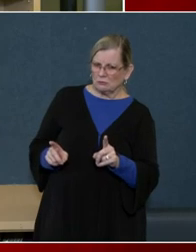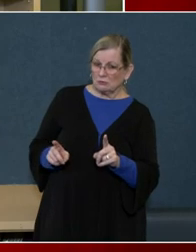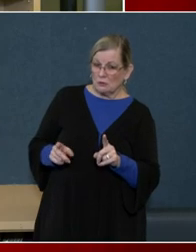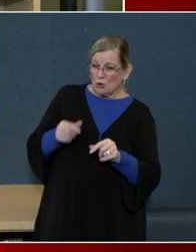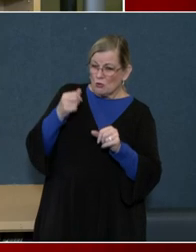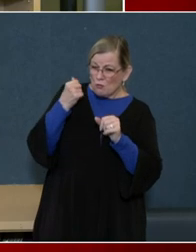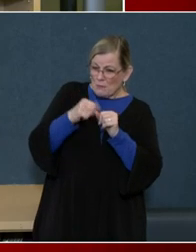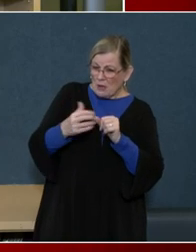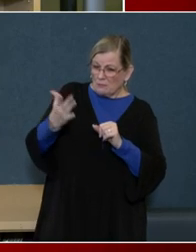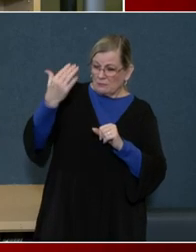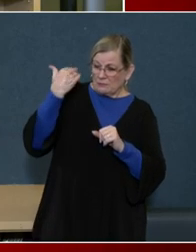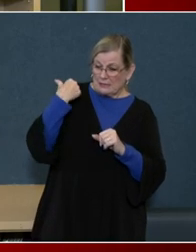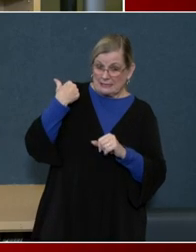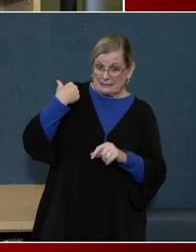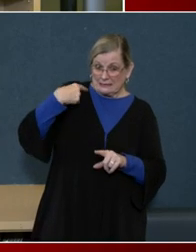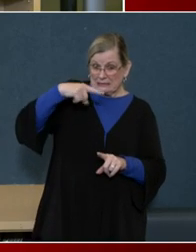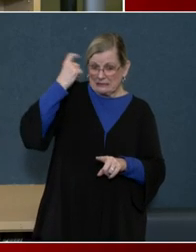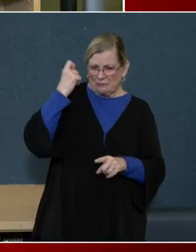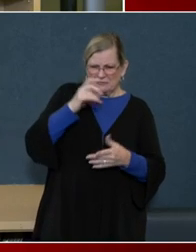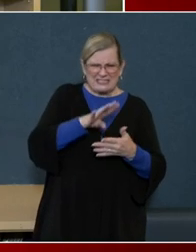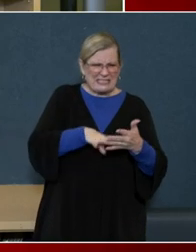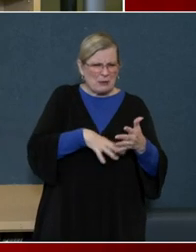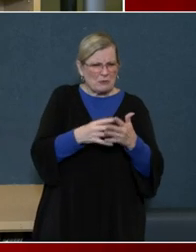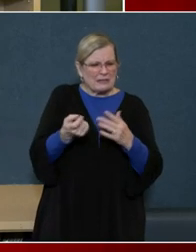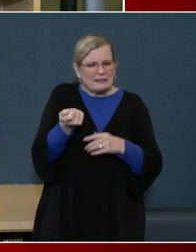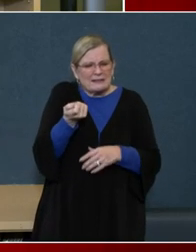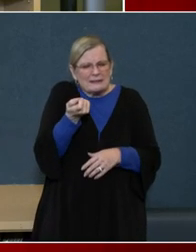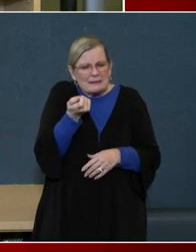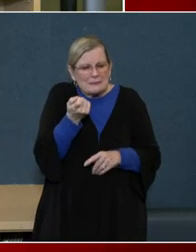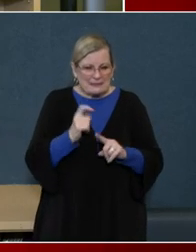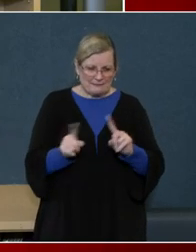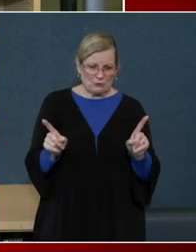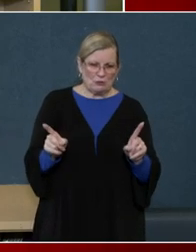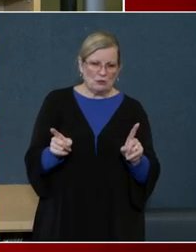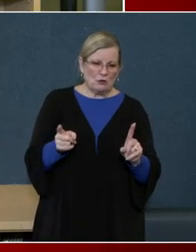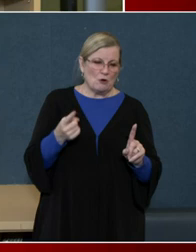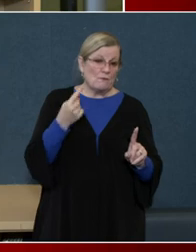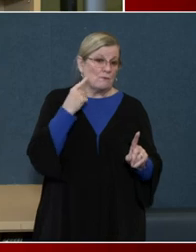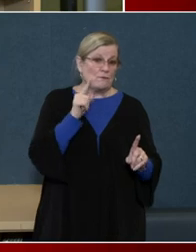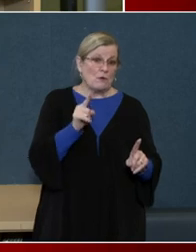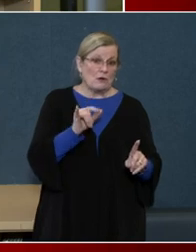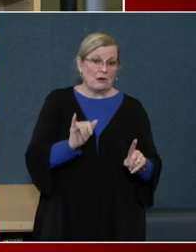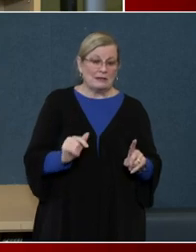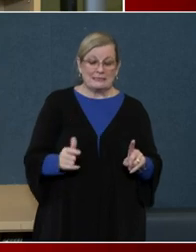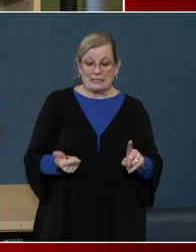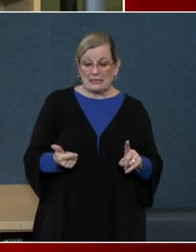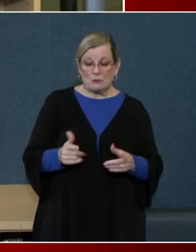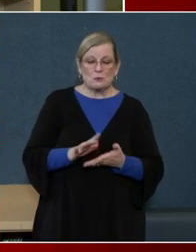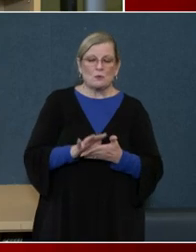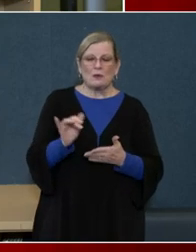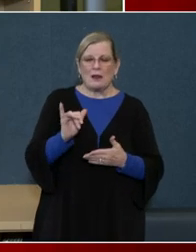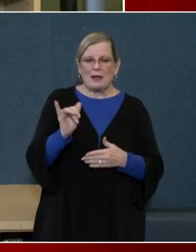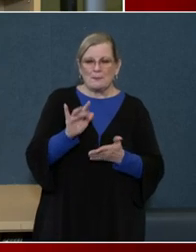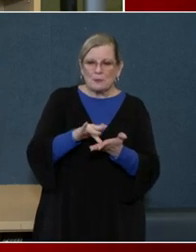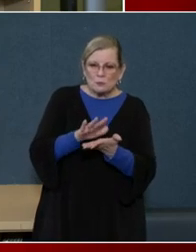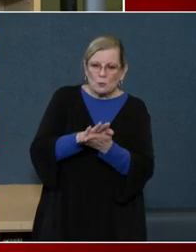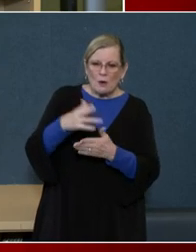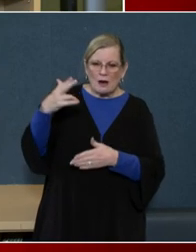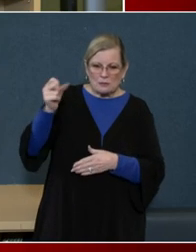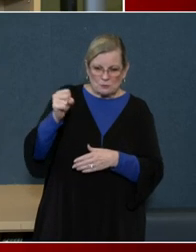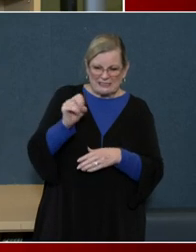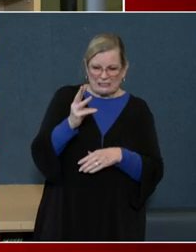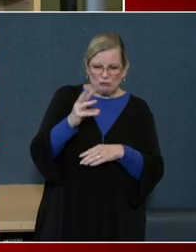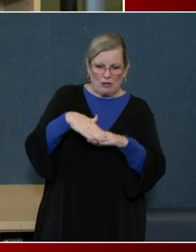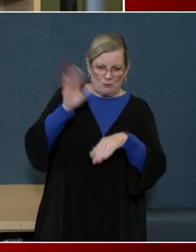our scheduling was a little bit different for our secondary schools, and we'll provide information to families of